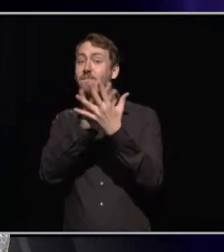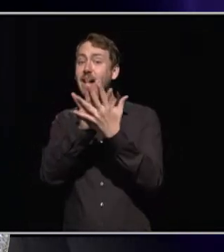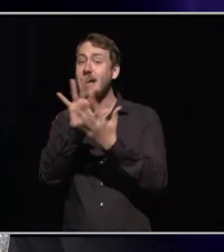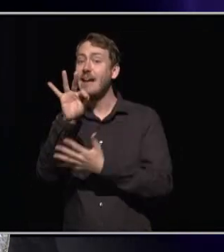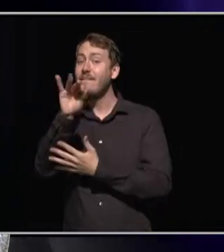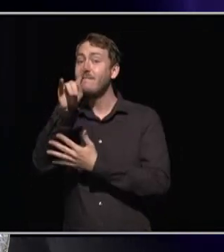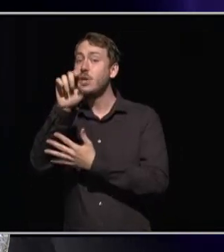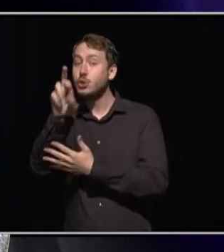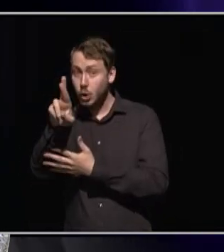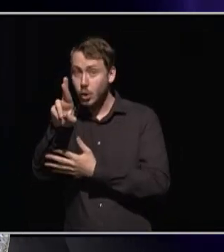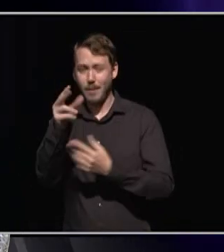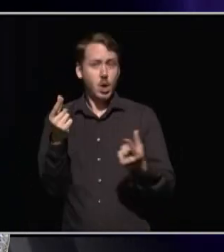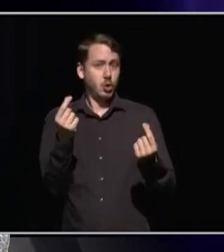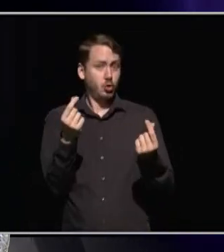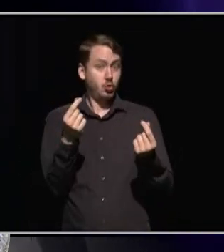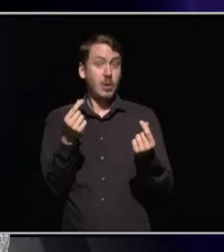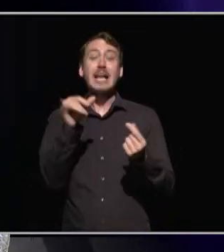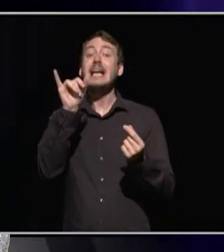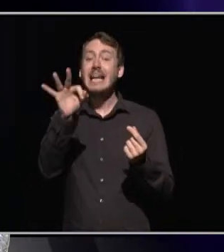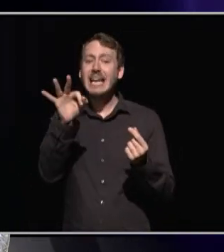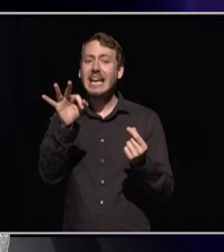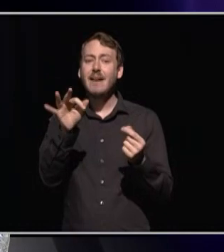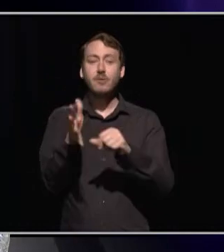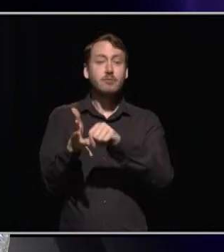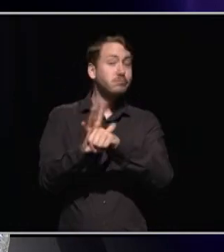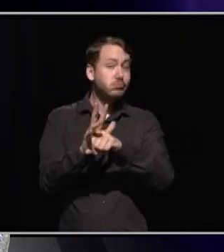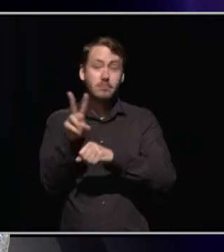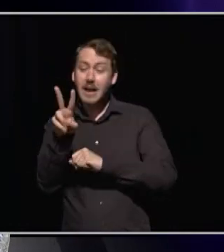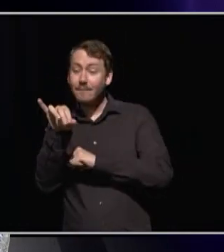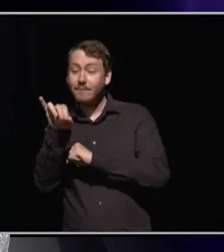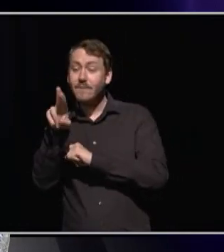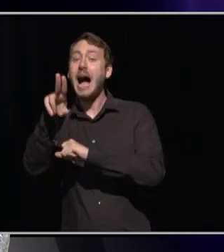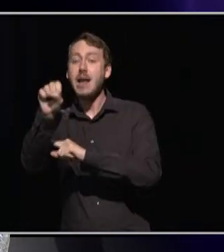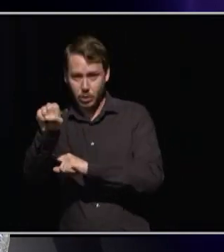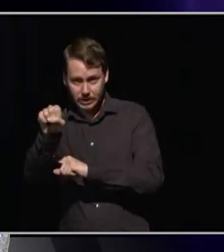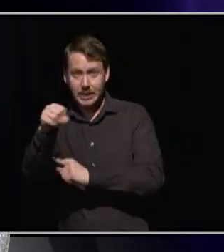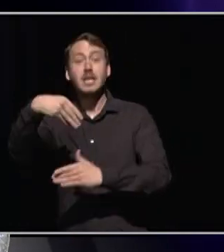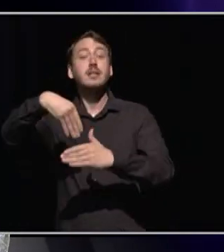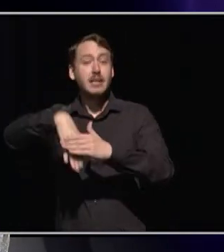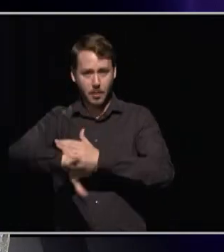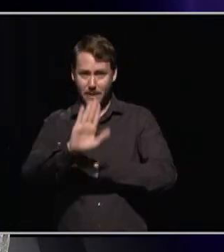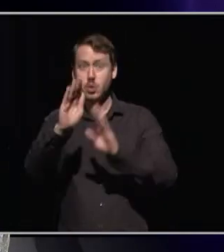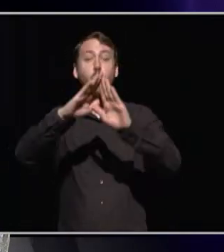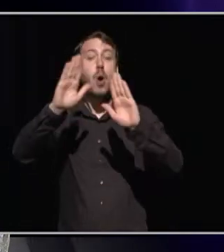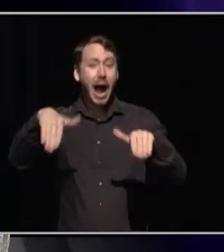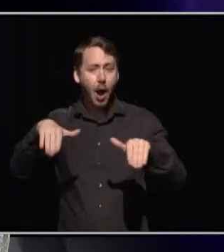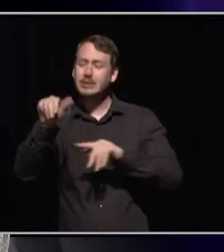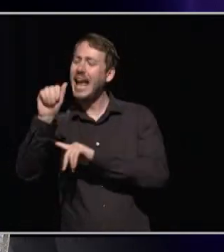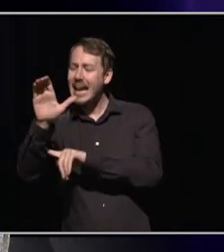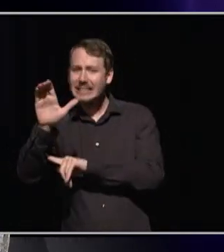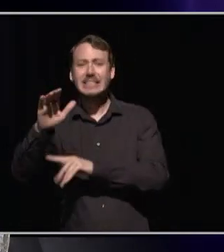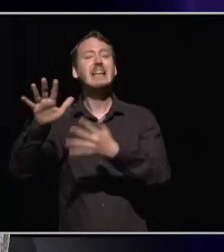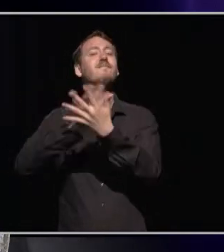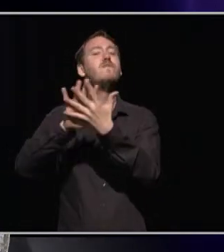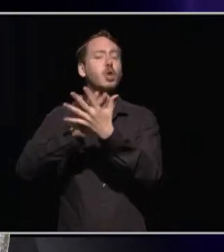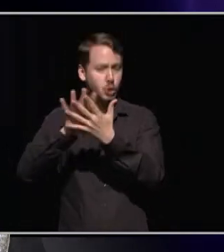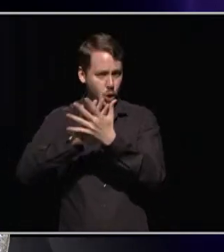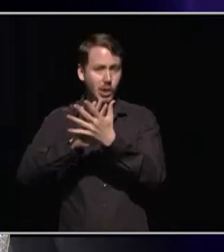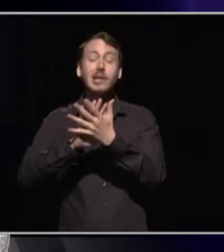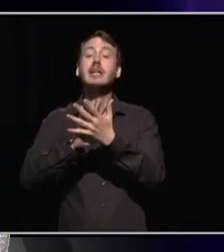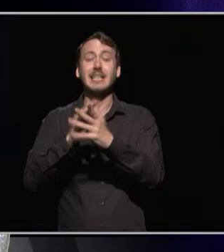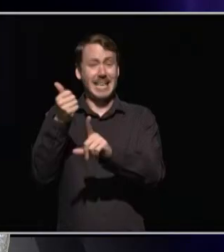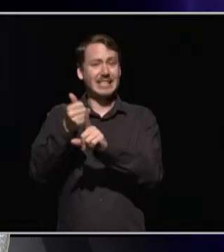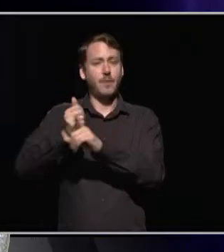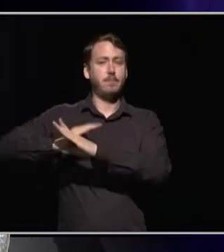it does, it kills any virus that may be coming through your air system. And you know, within a building, that's one of the dangers,